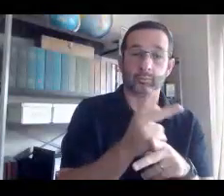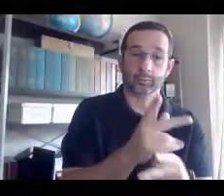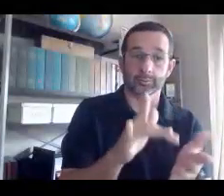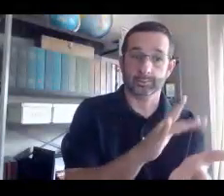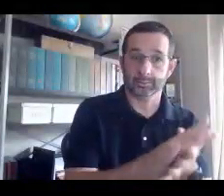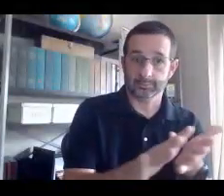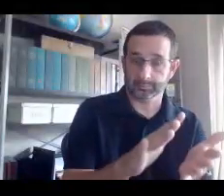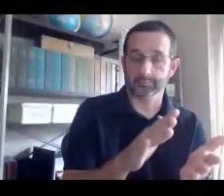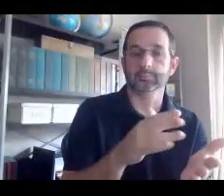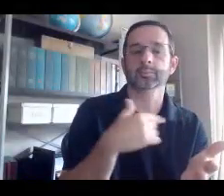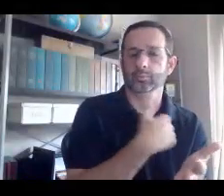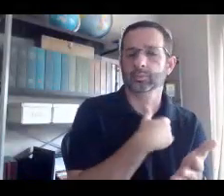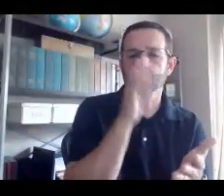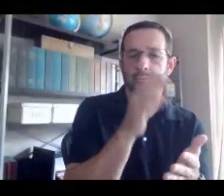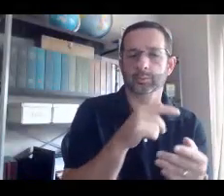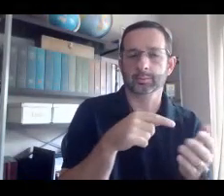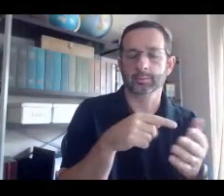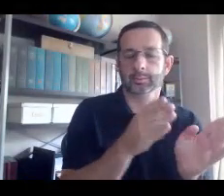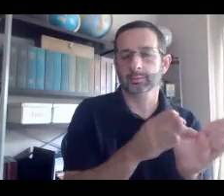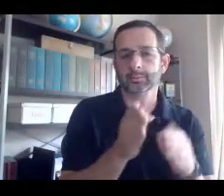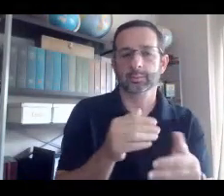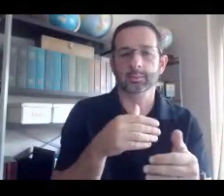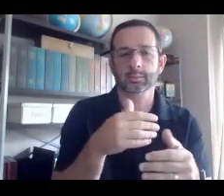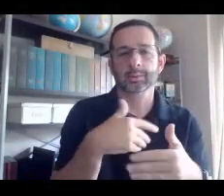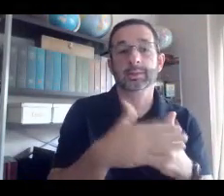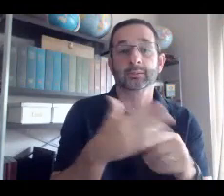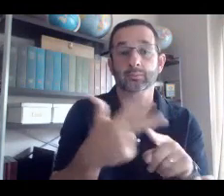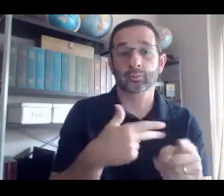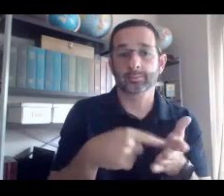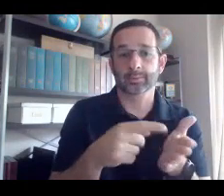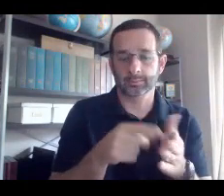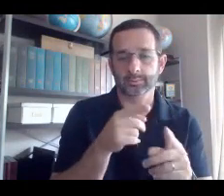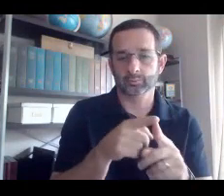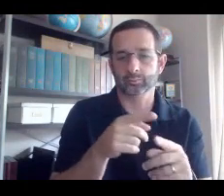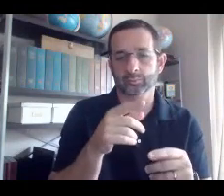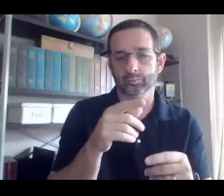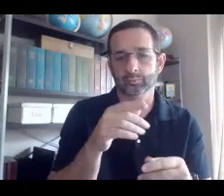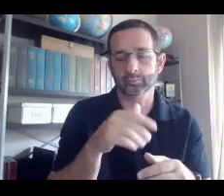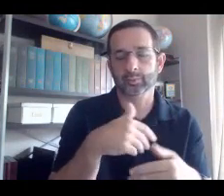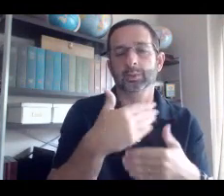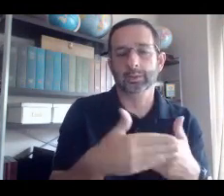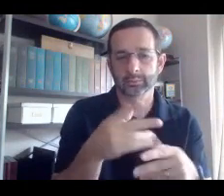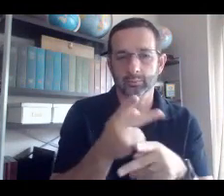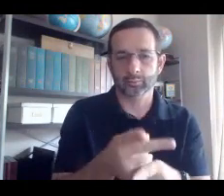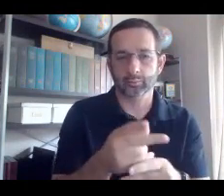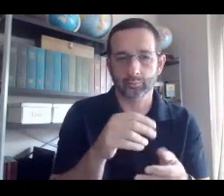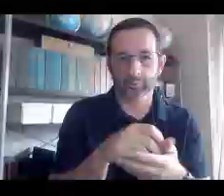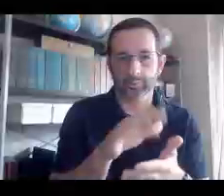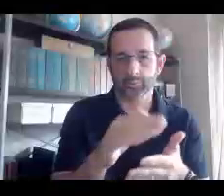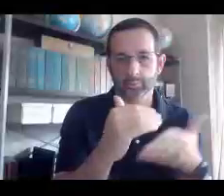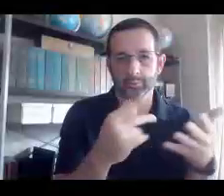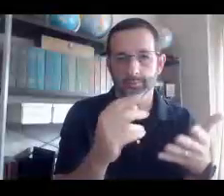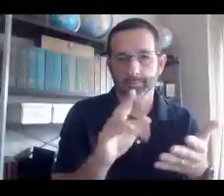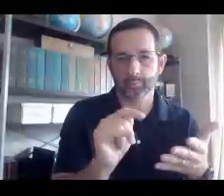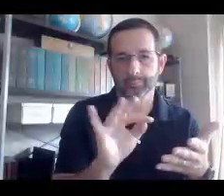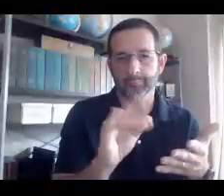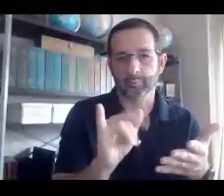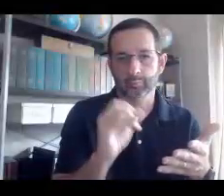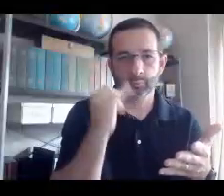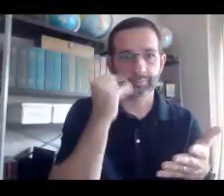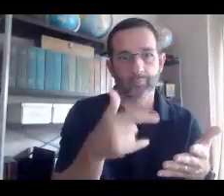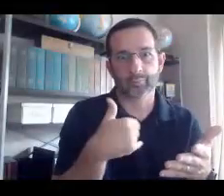off in full. Whenever your loan is paid off in full, we will then, for the next quarterly payment,